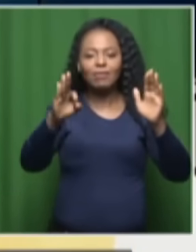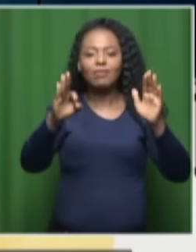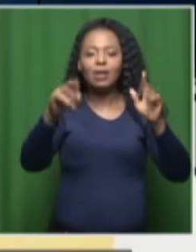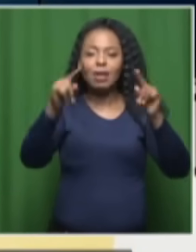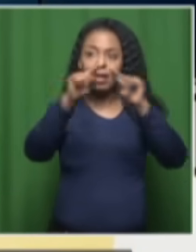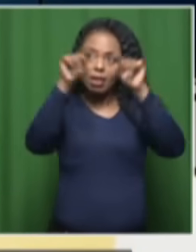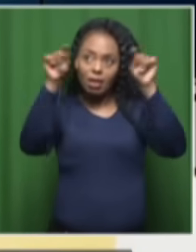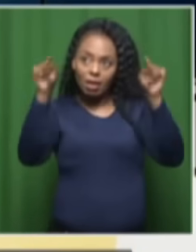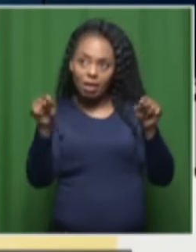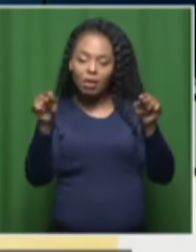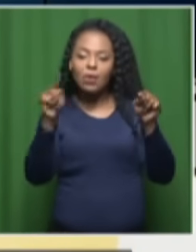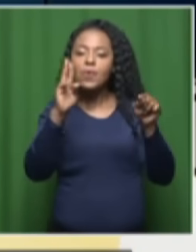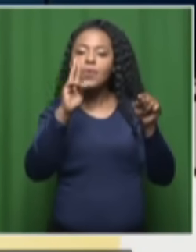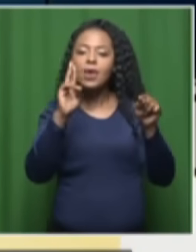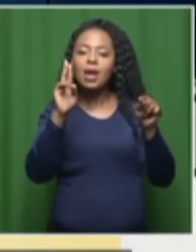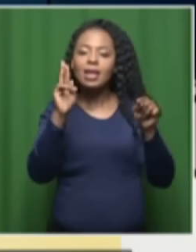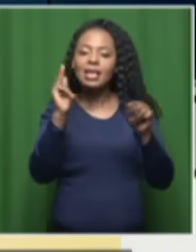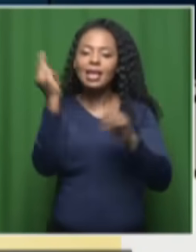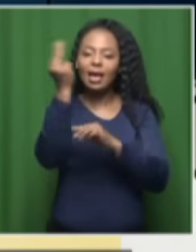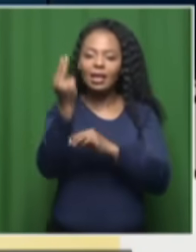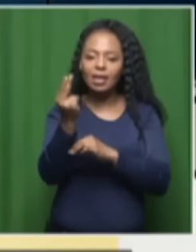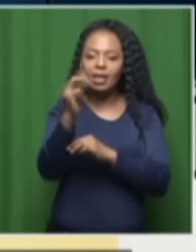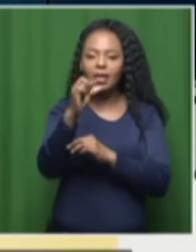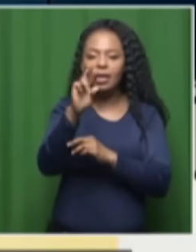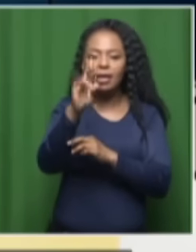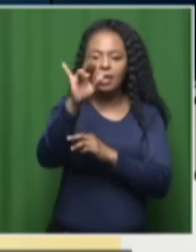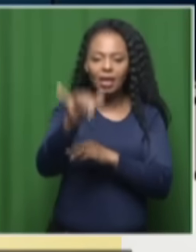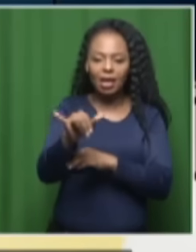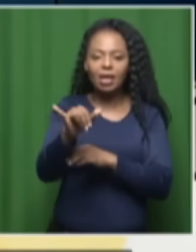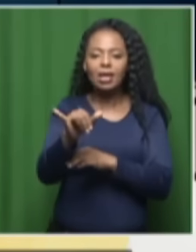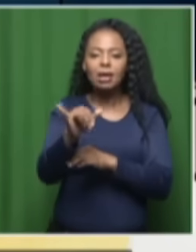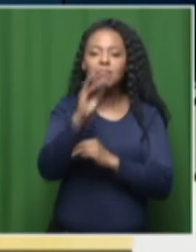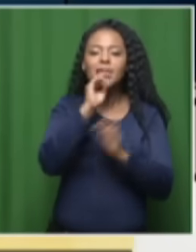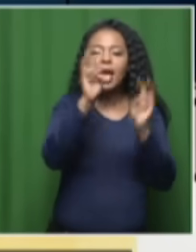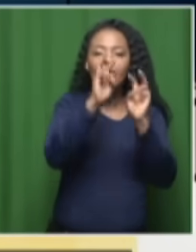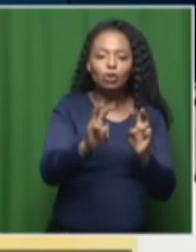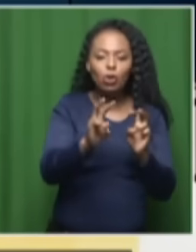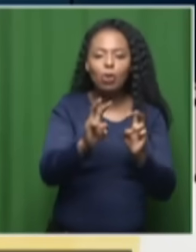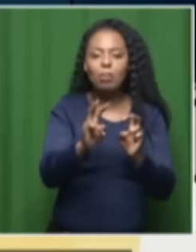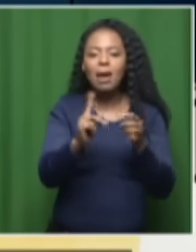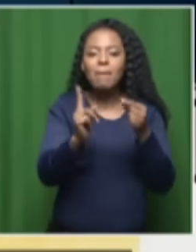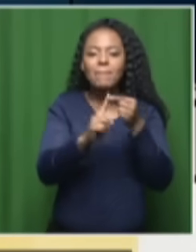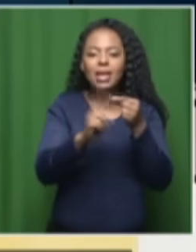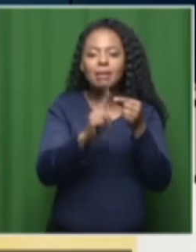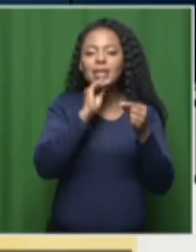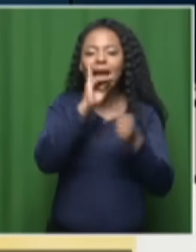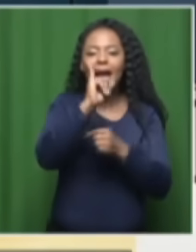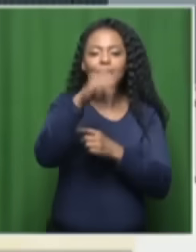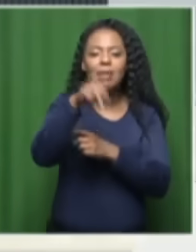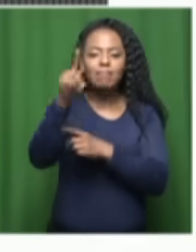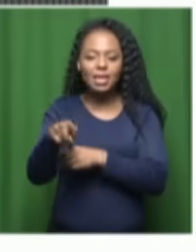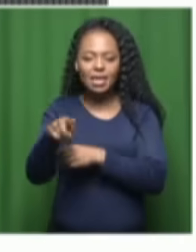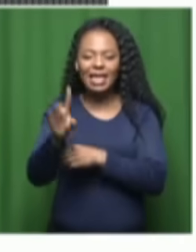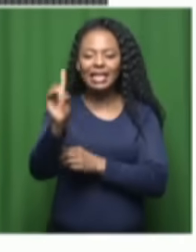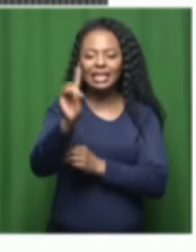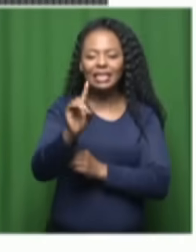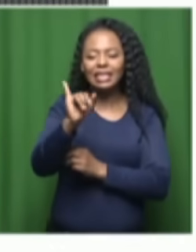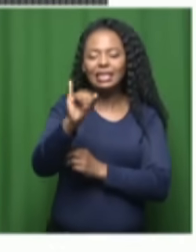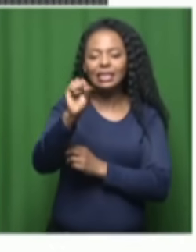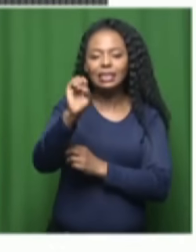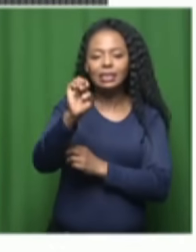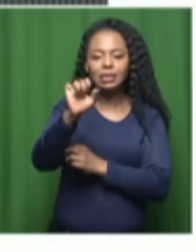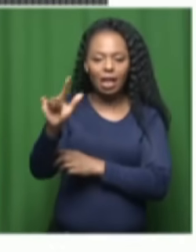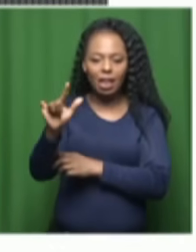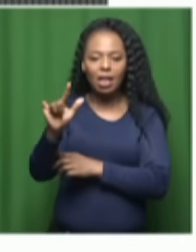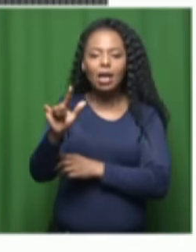storage, the grey is Eskom diesel, the pinkish colour is the IPP diesel, and the right on top we've got a little bit of